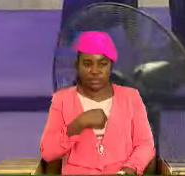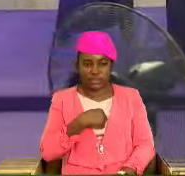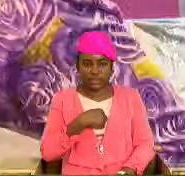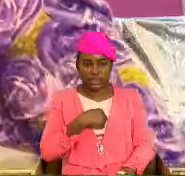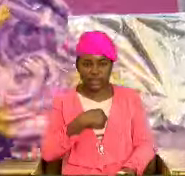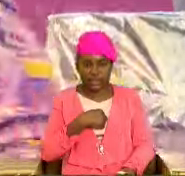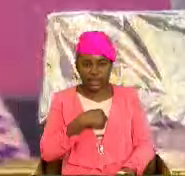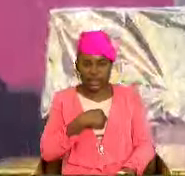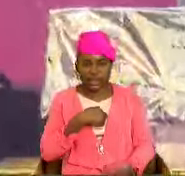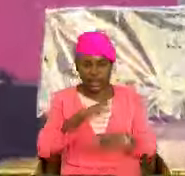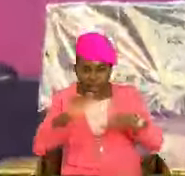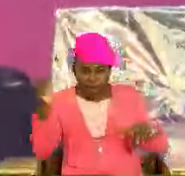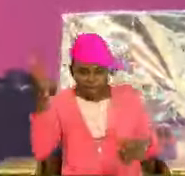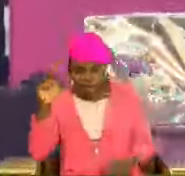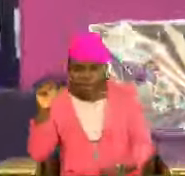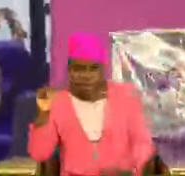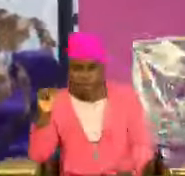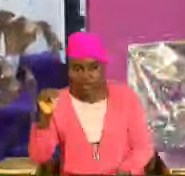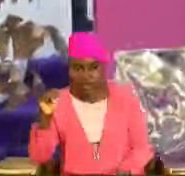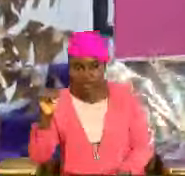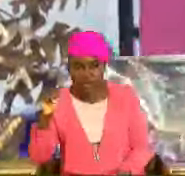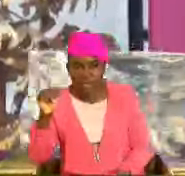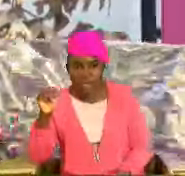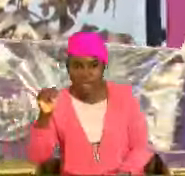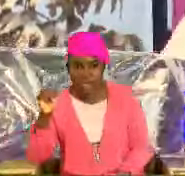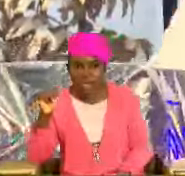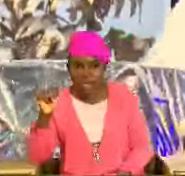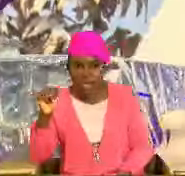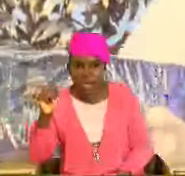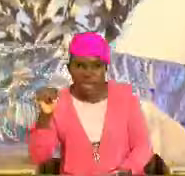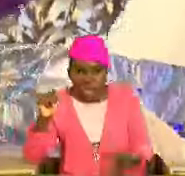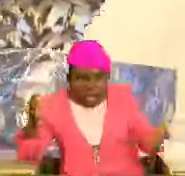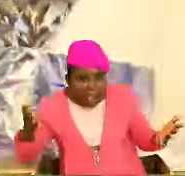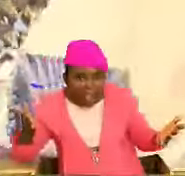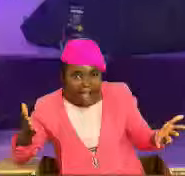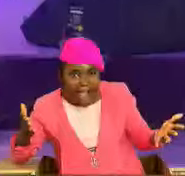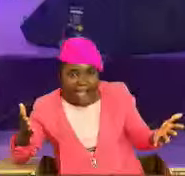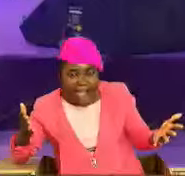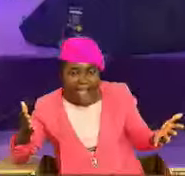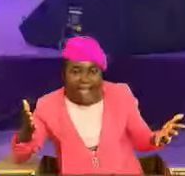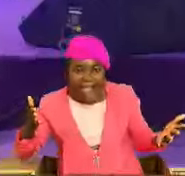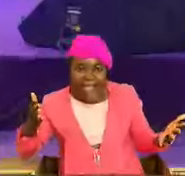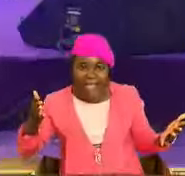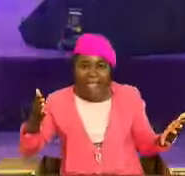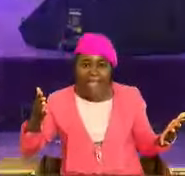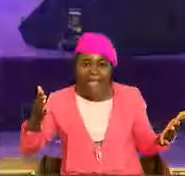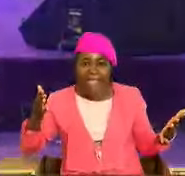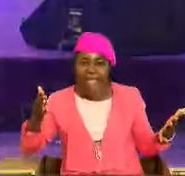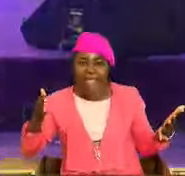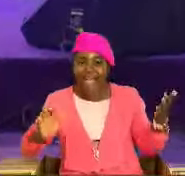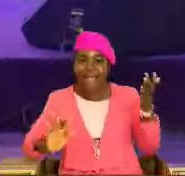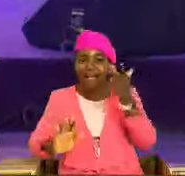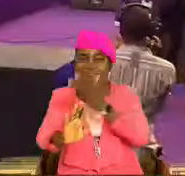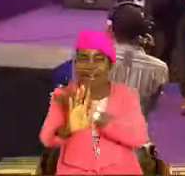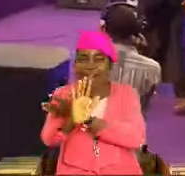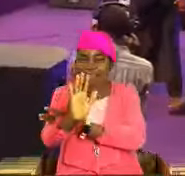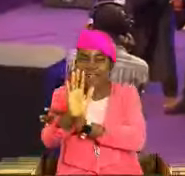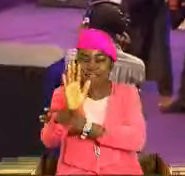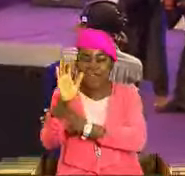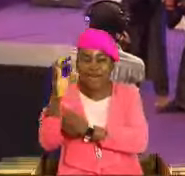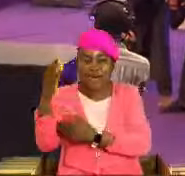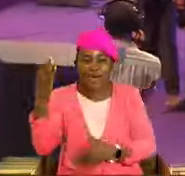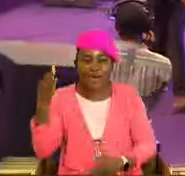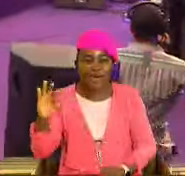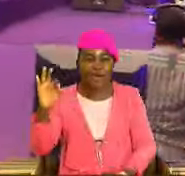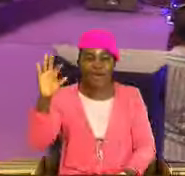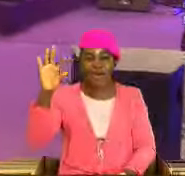Mayor hey God of 70 days thank you for fetching this for me good day